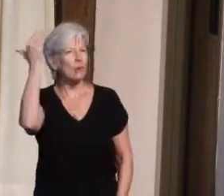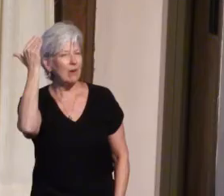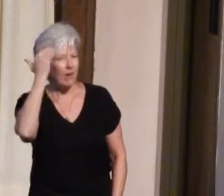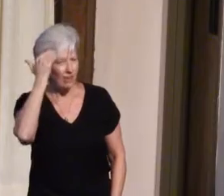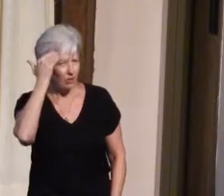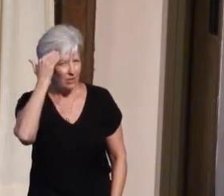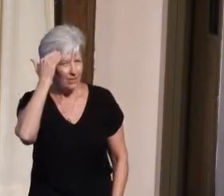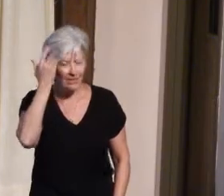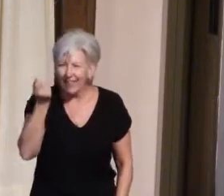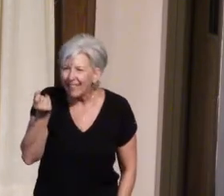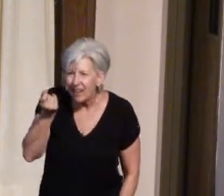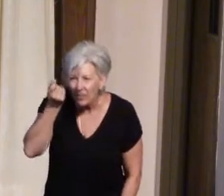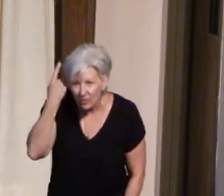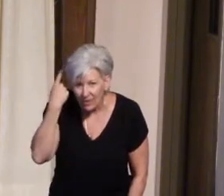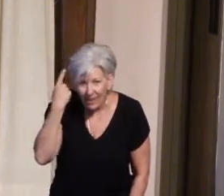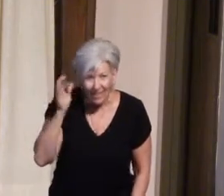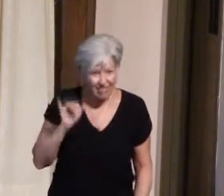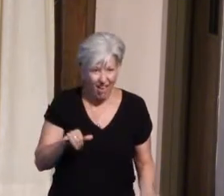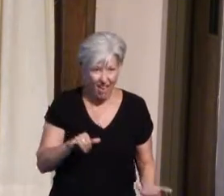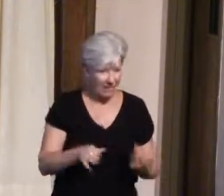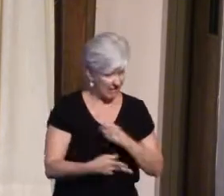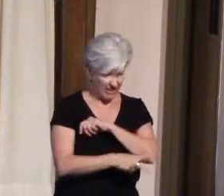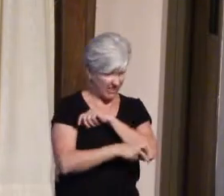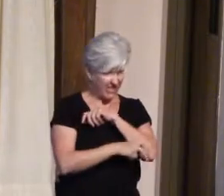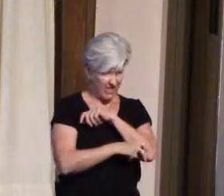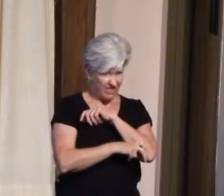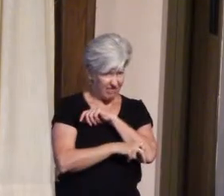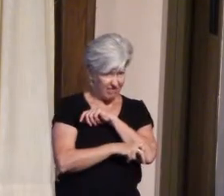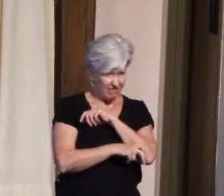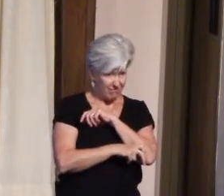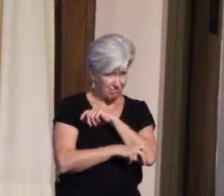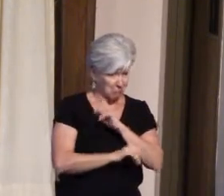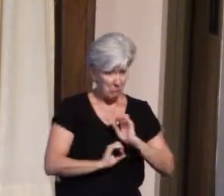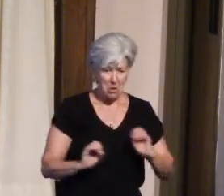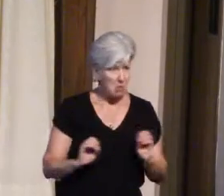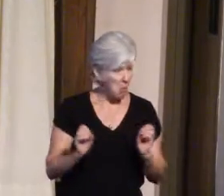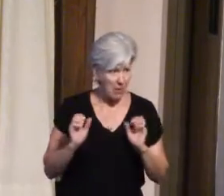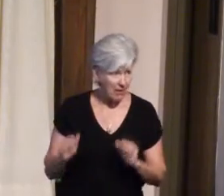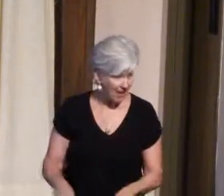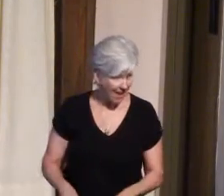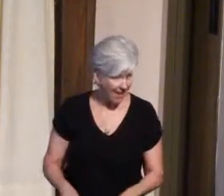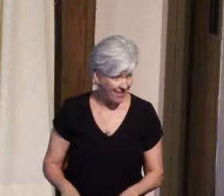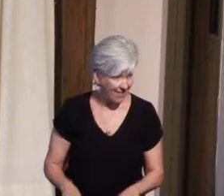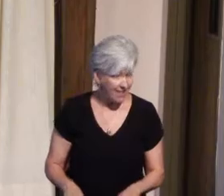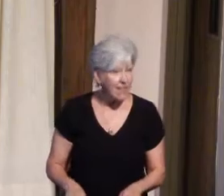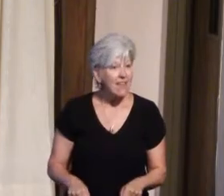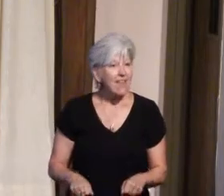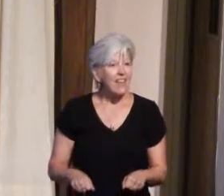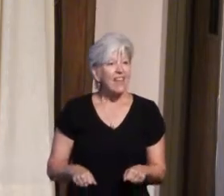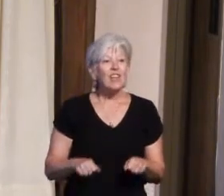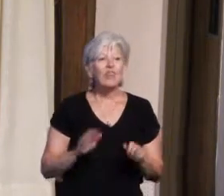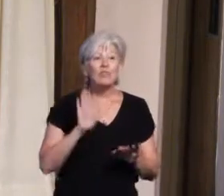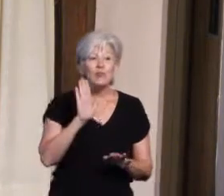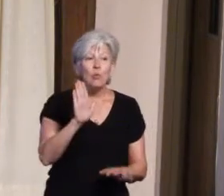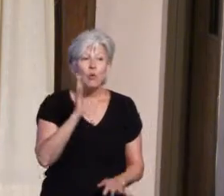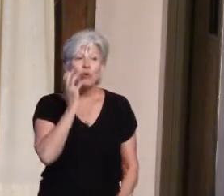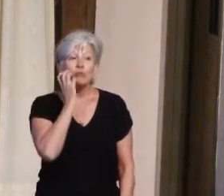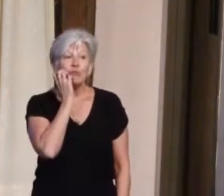steal, for where your treasure is, there will your heart be